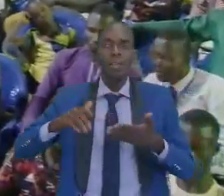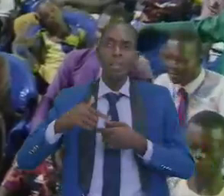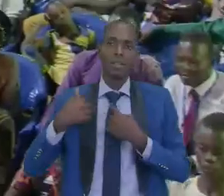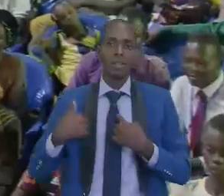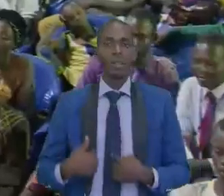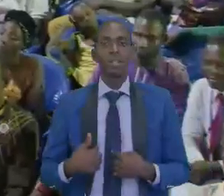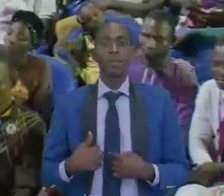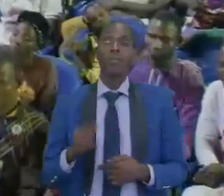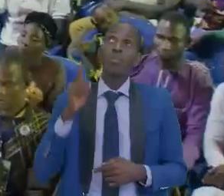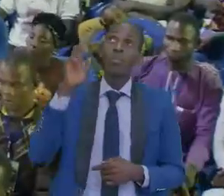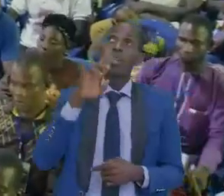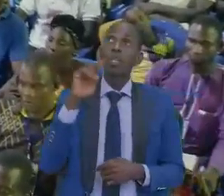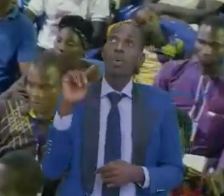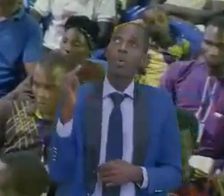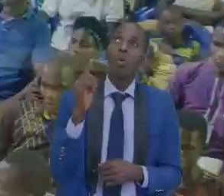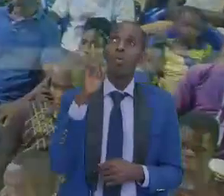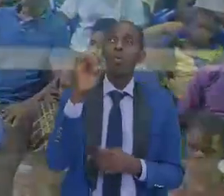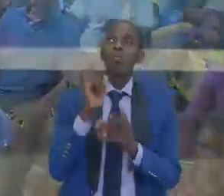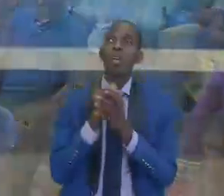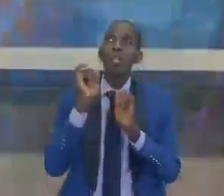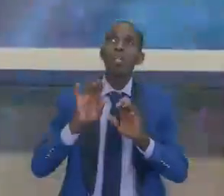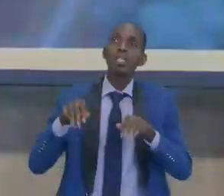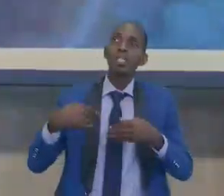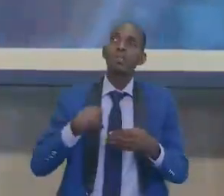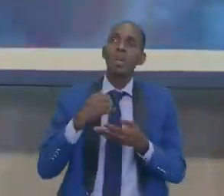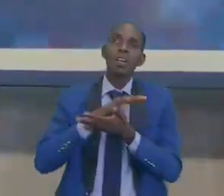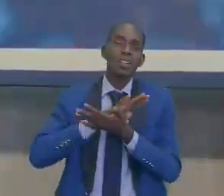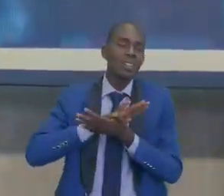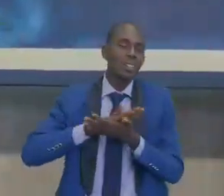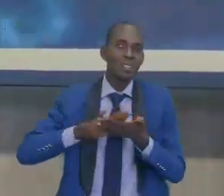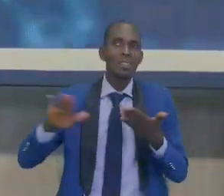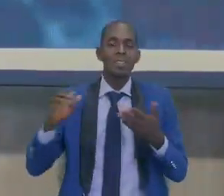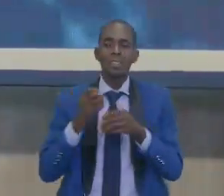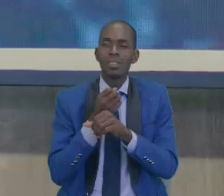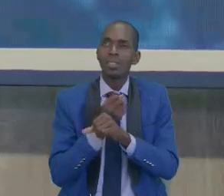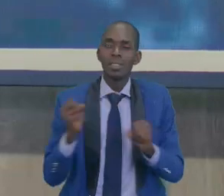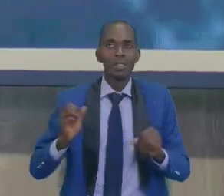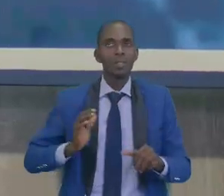You are the only one that can give me a clean, saved soul.